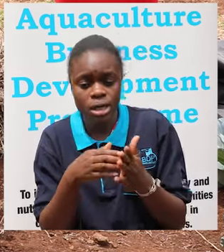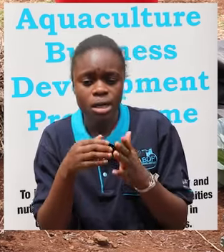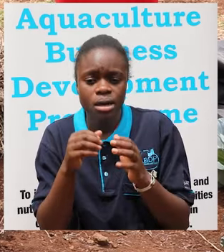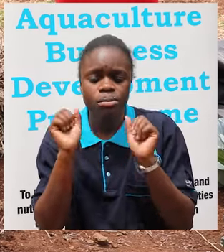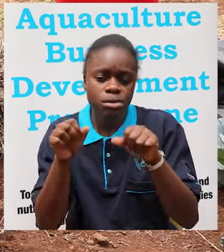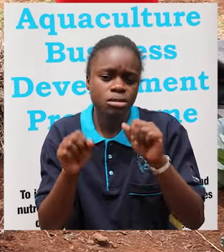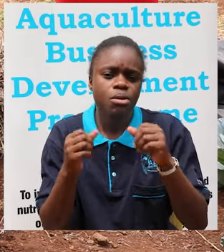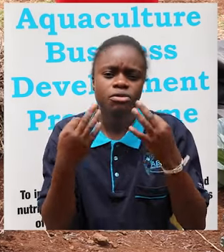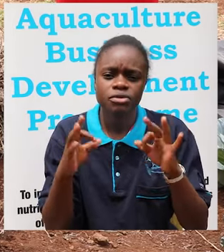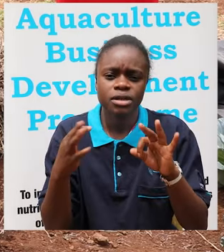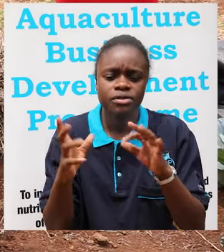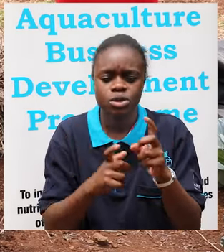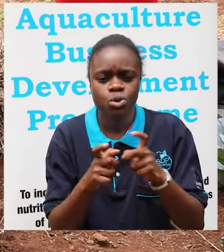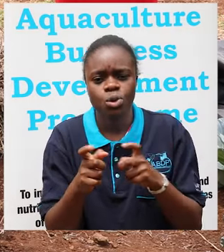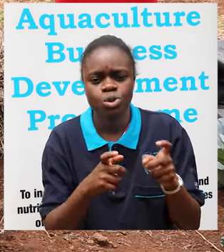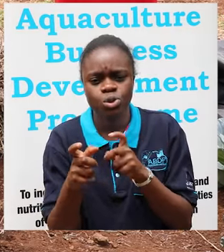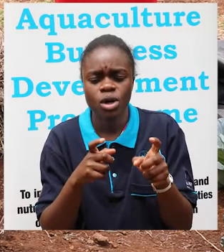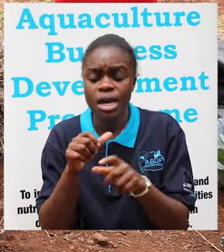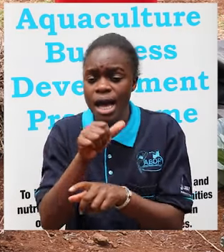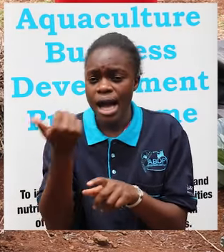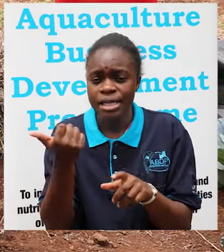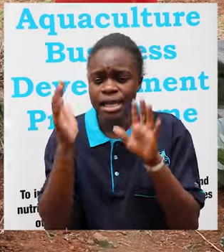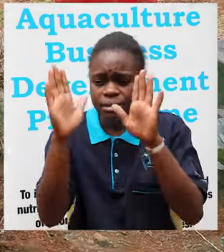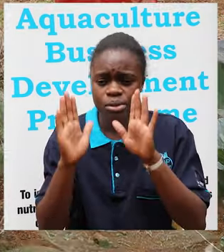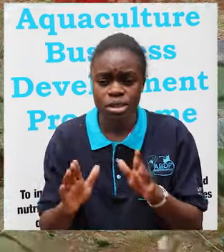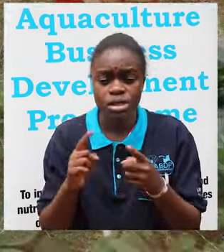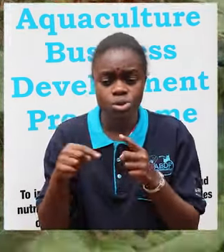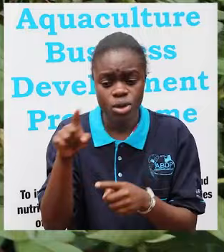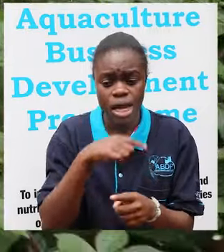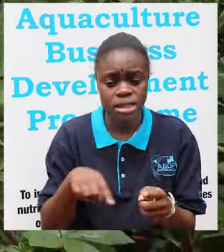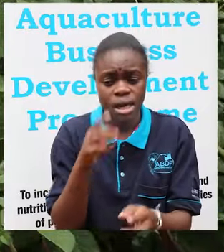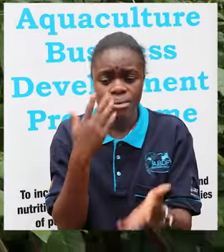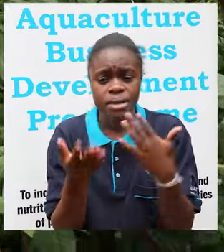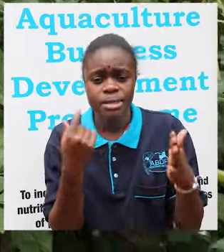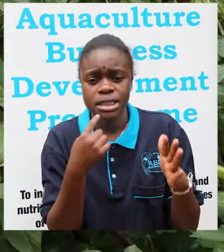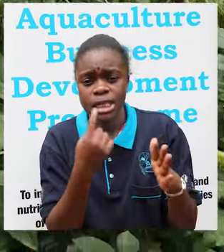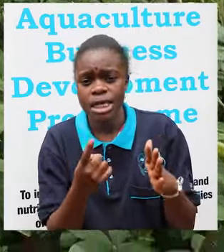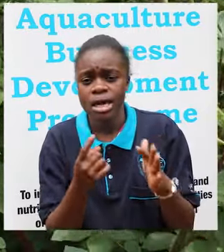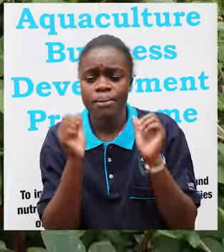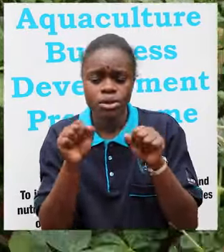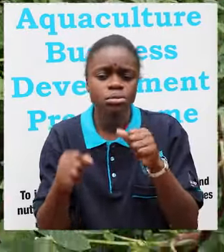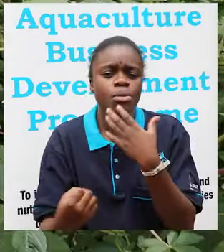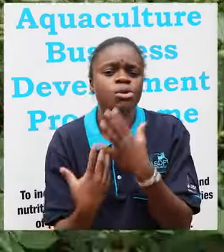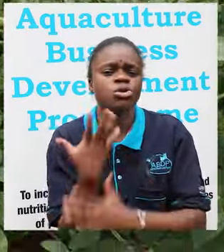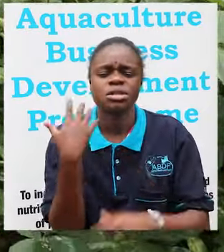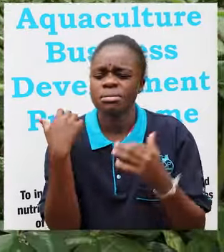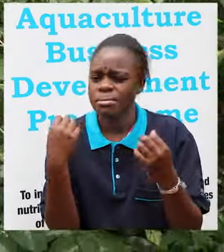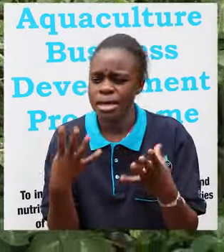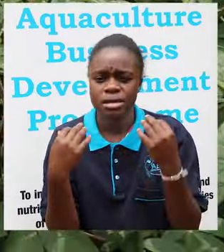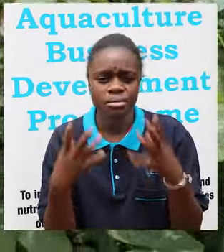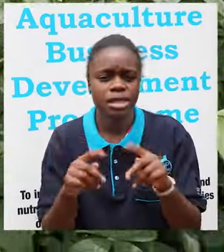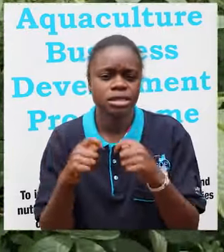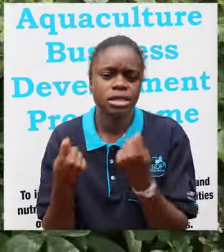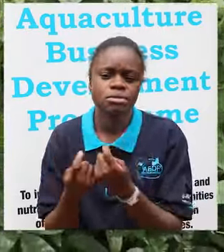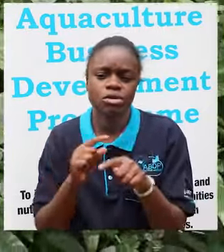also, one that is very most important to us when it comes to nutrition, it is that it can produce for you a variety of